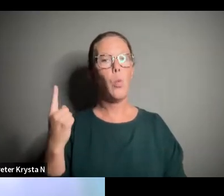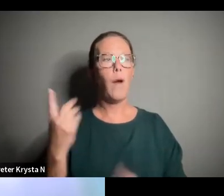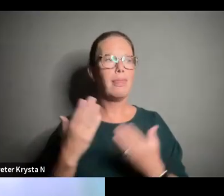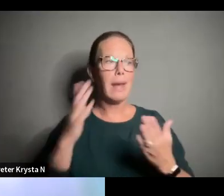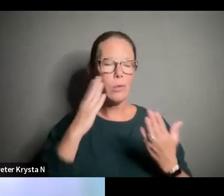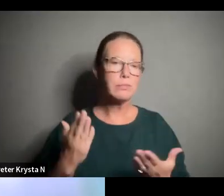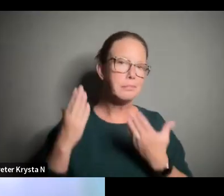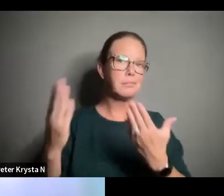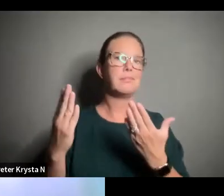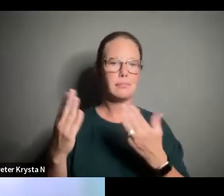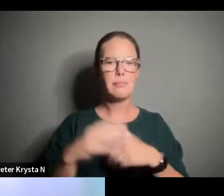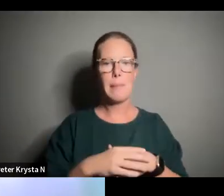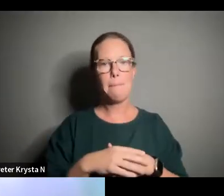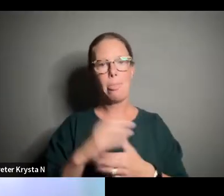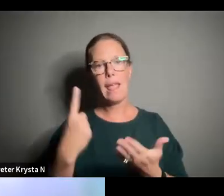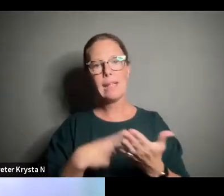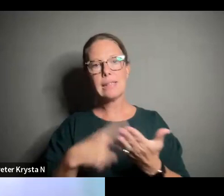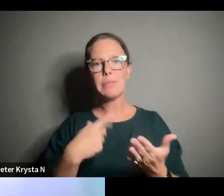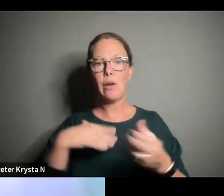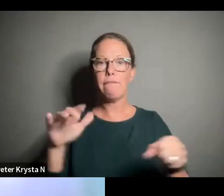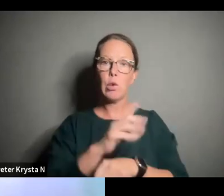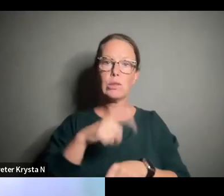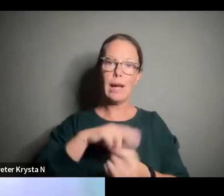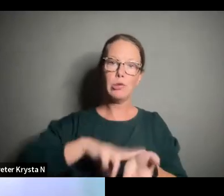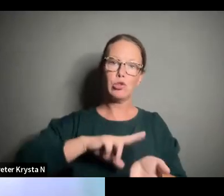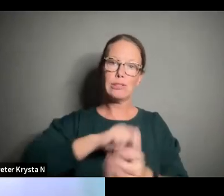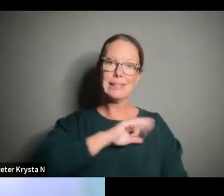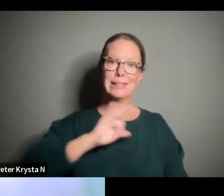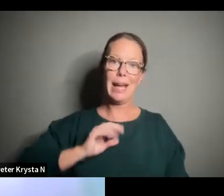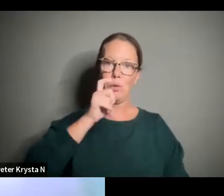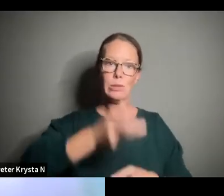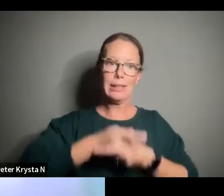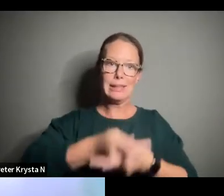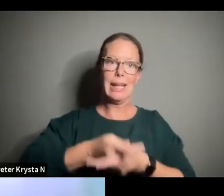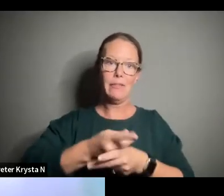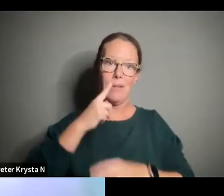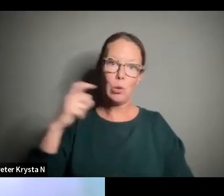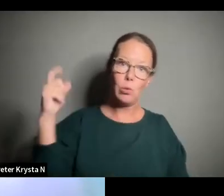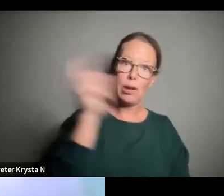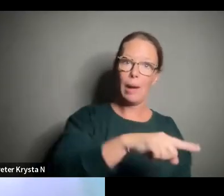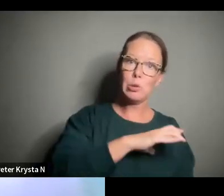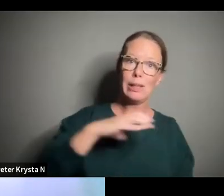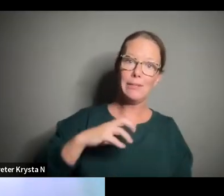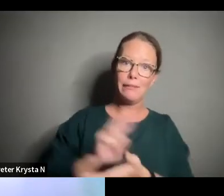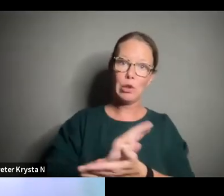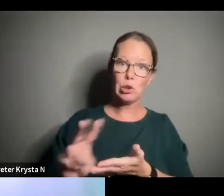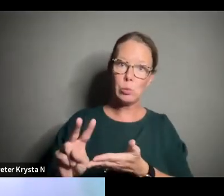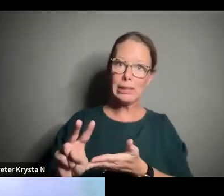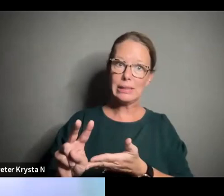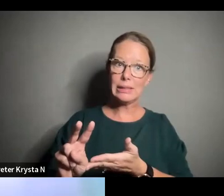know, is that sometimes you have your full-time nursing staff that take care of you. And if you have to come to Cleveland for 2 weeks, your